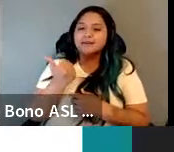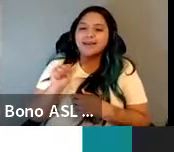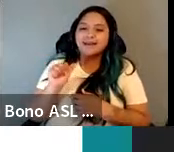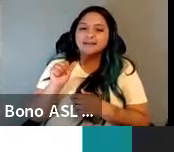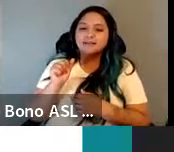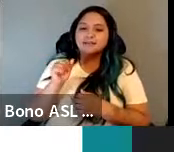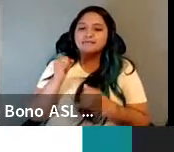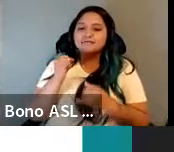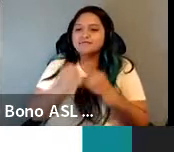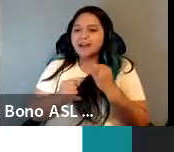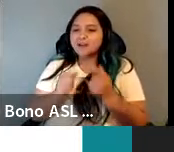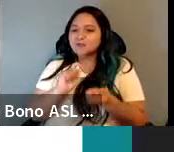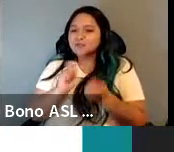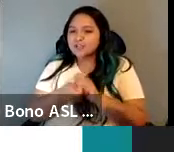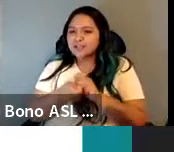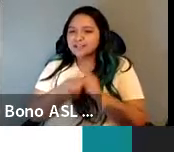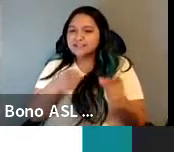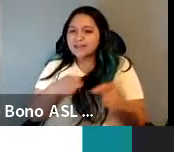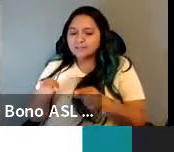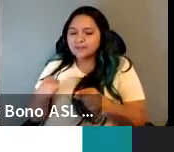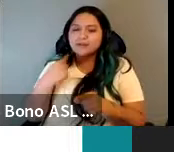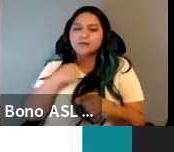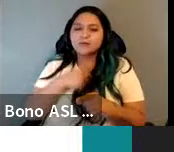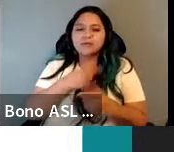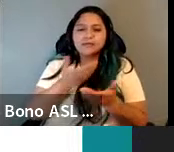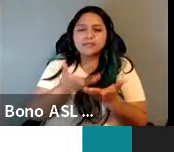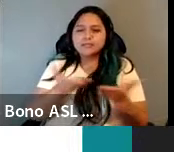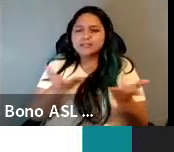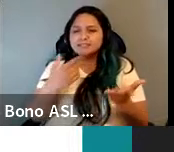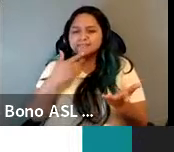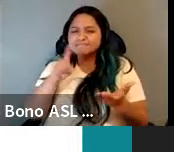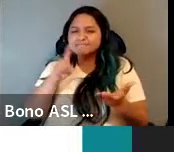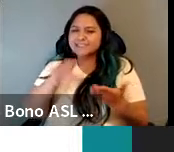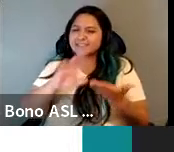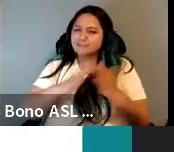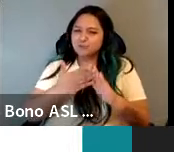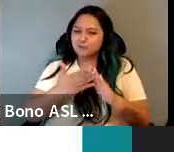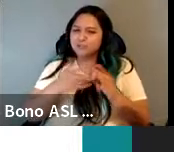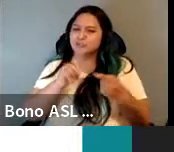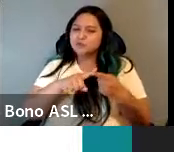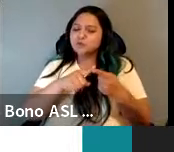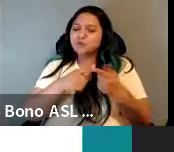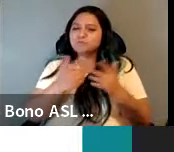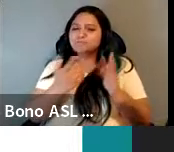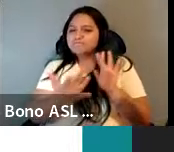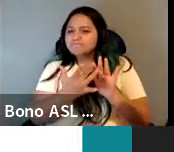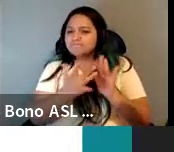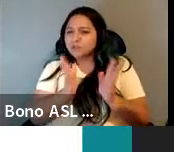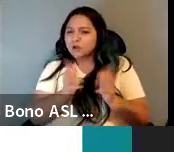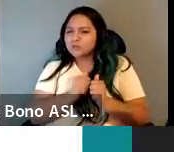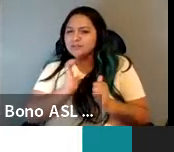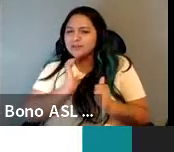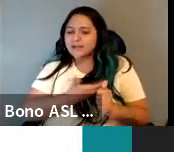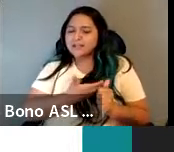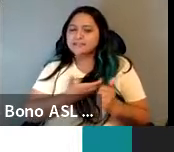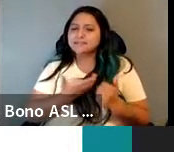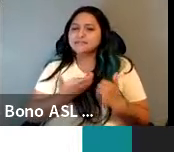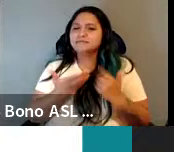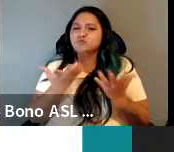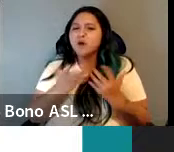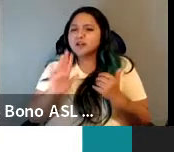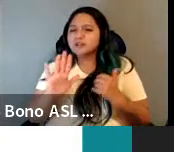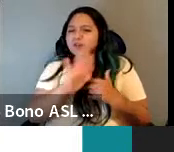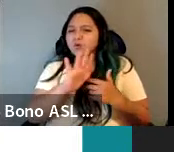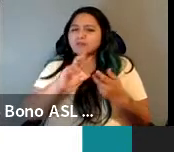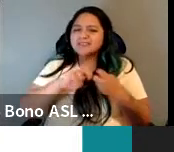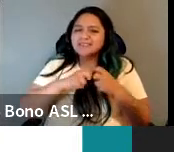did not get enough time to really talk to us and talk to the board about what their issues were. So we had that